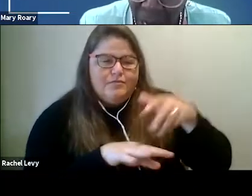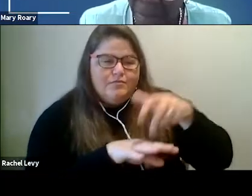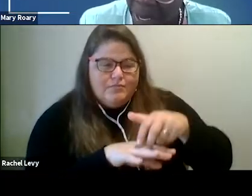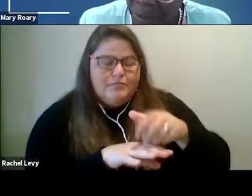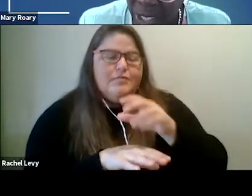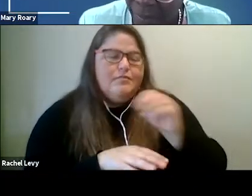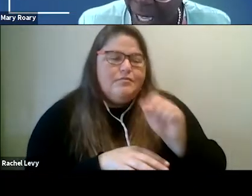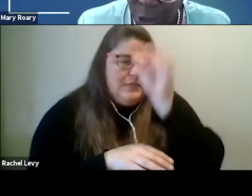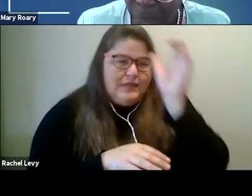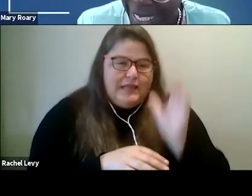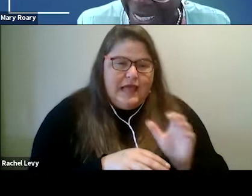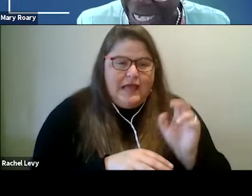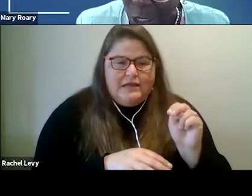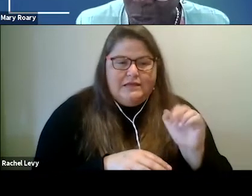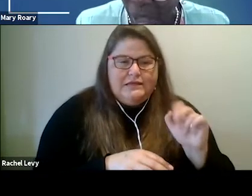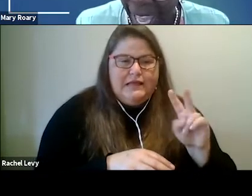Natives, members of the